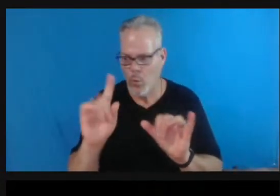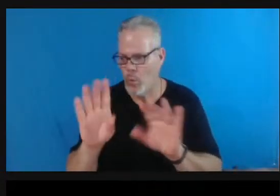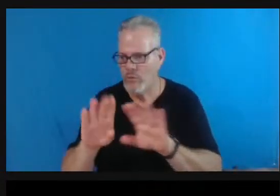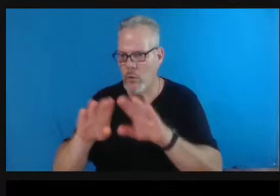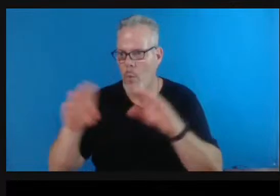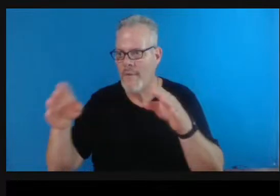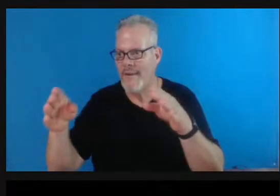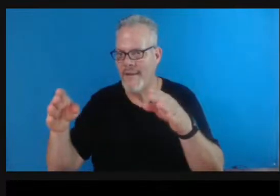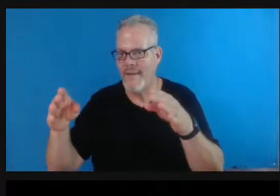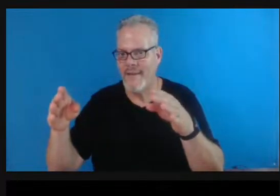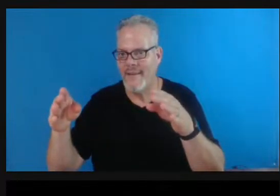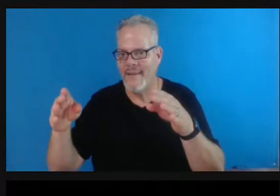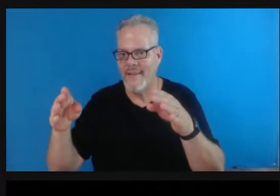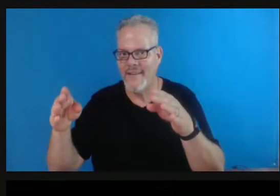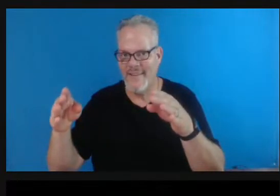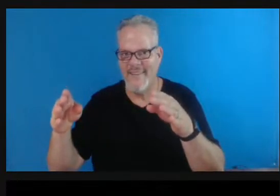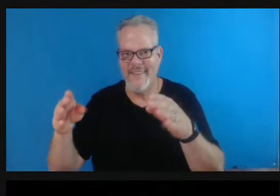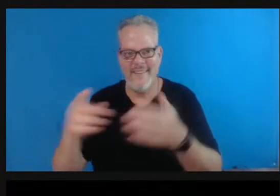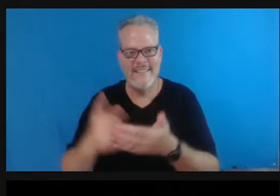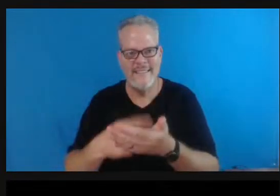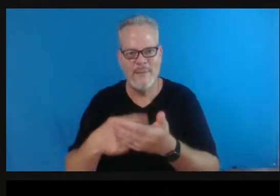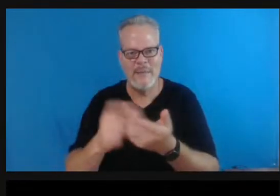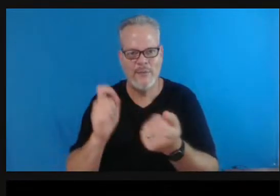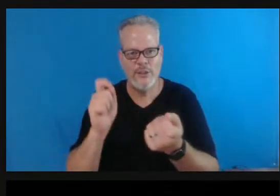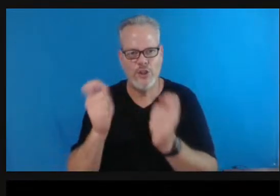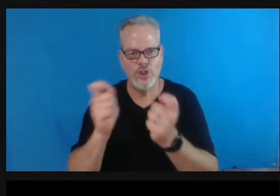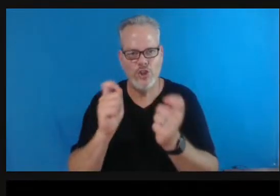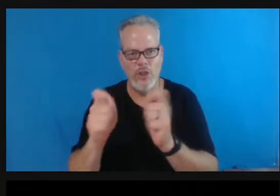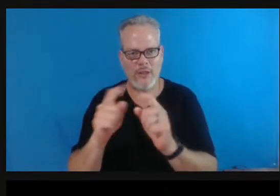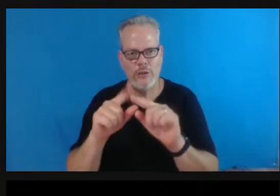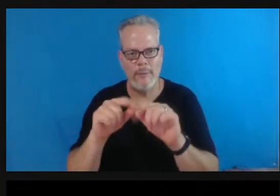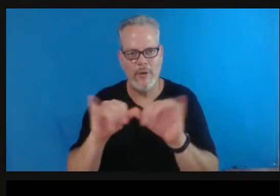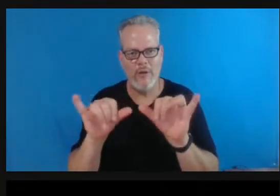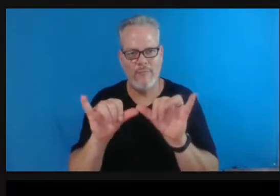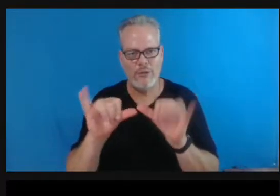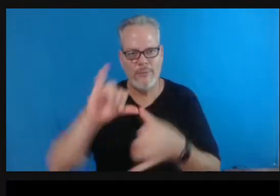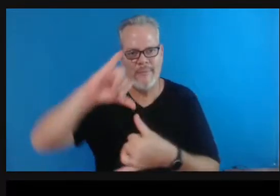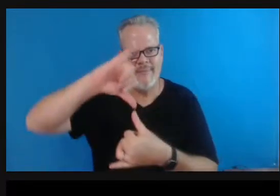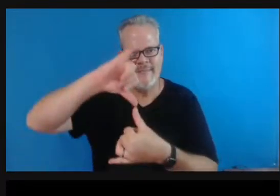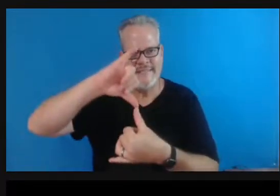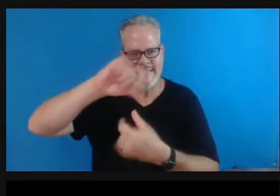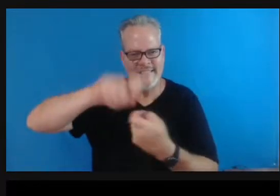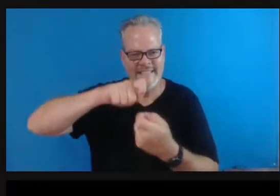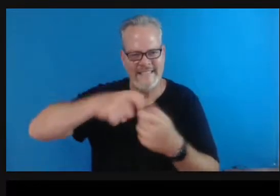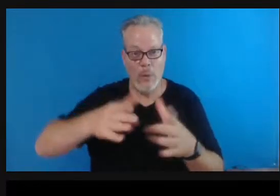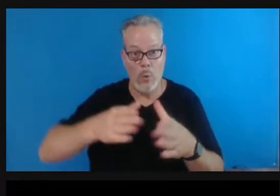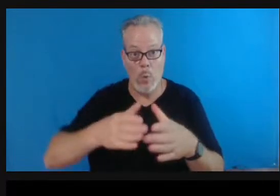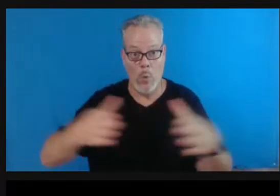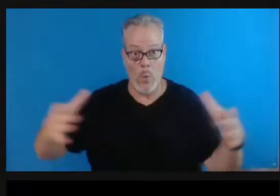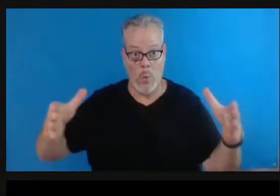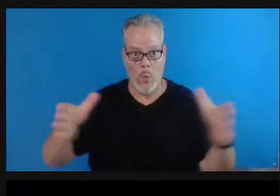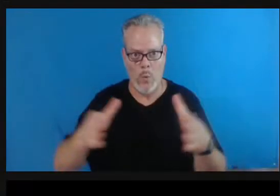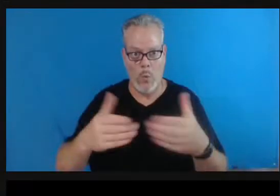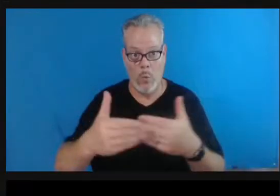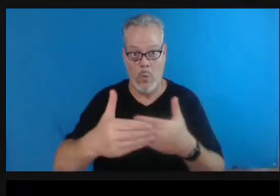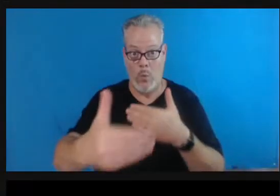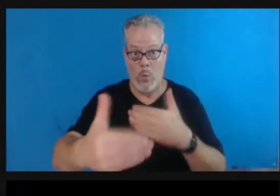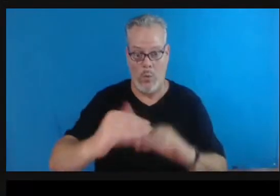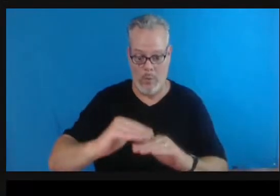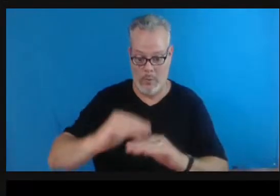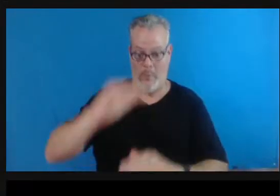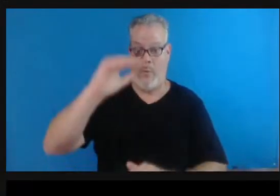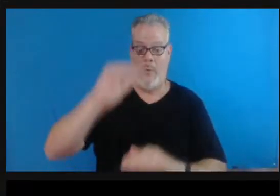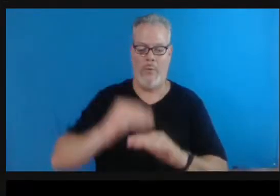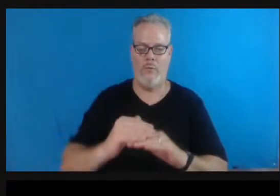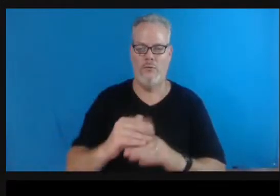sometimes can change exactly how high or low it is, or exactly where it is, or how wide. And so I think it's a little bit